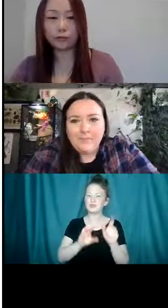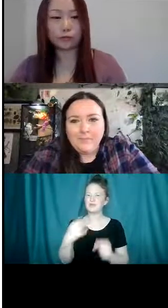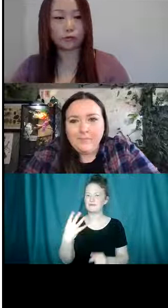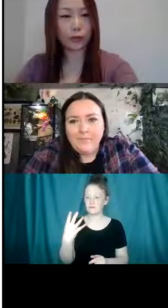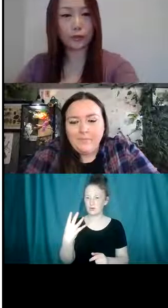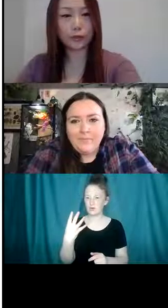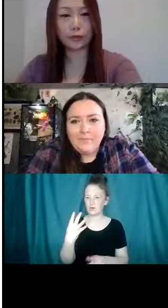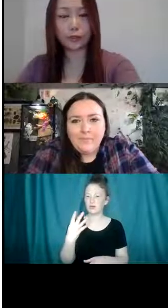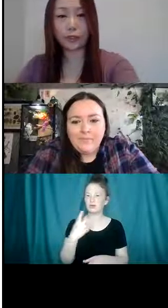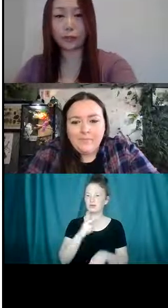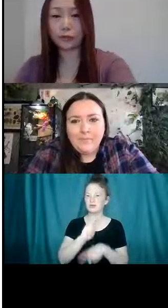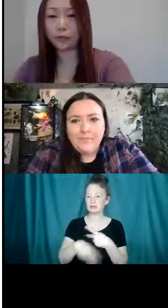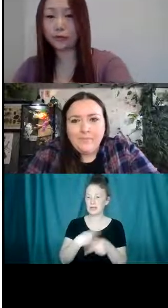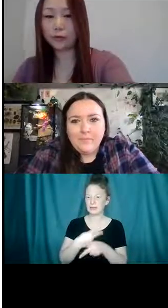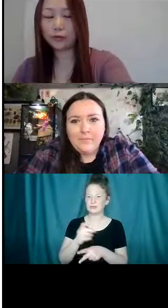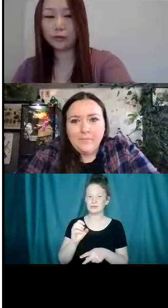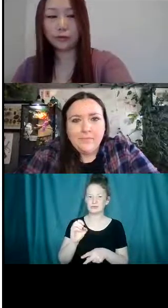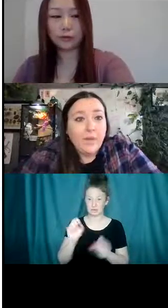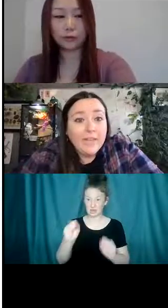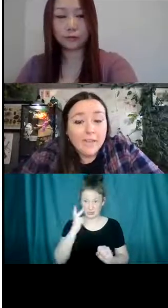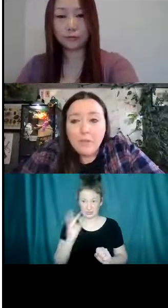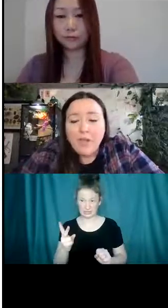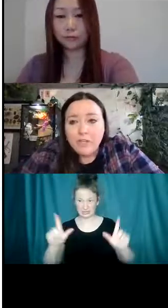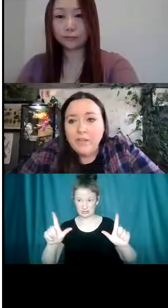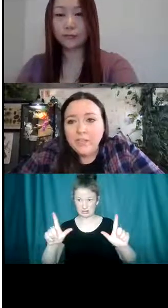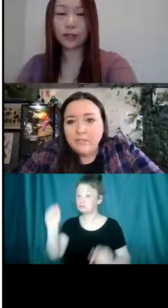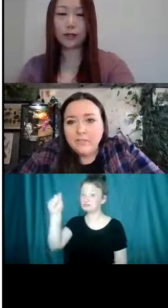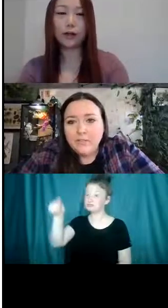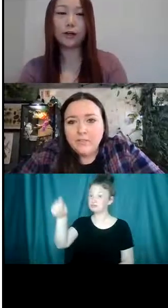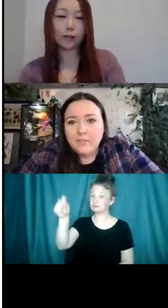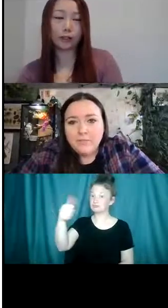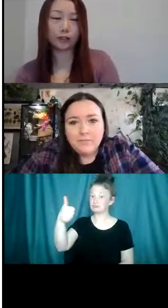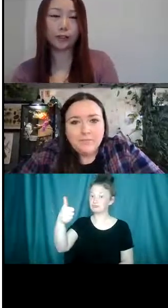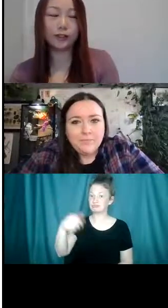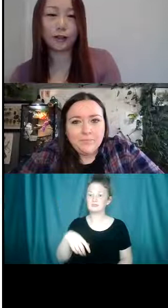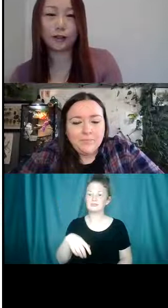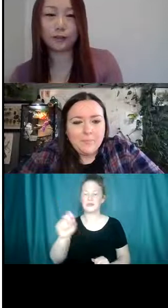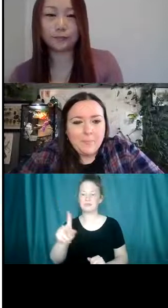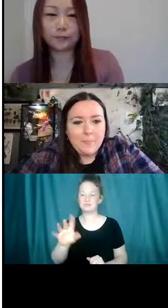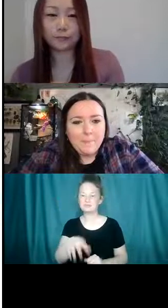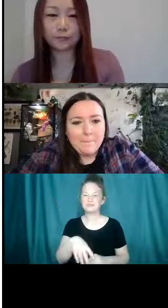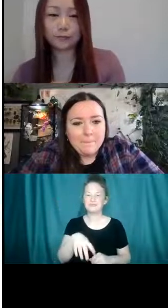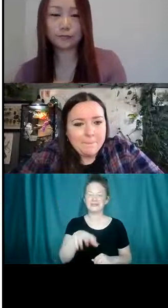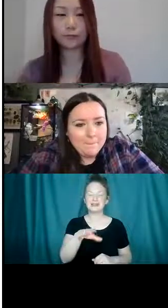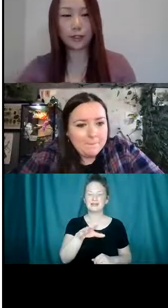oil traps. Are you seeing my screen? Sorry. I can see it. We all good. All good. Okay, good.